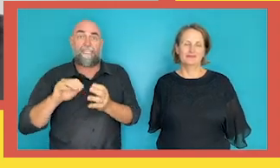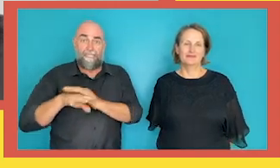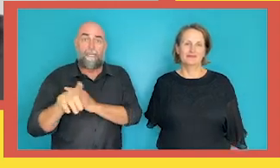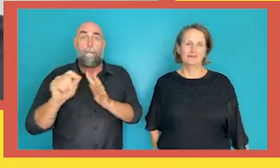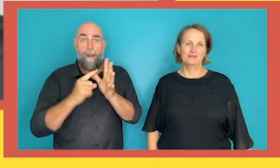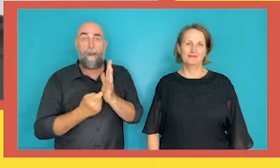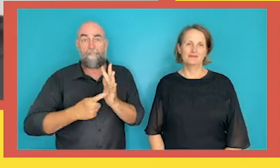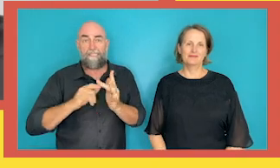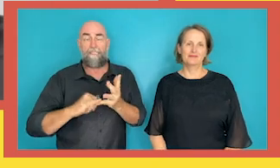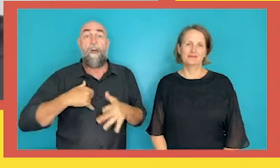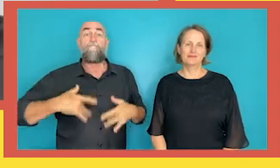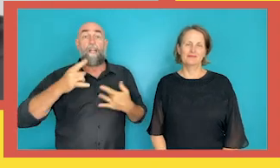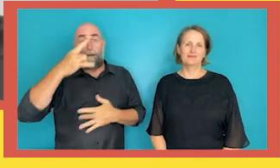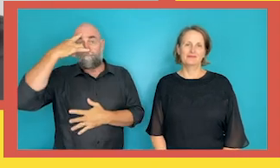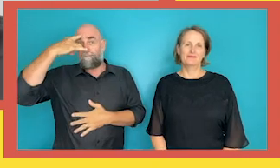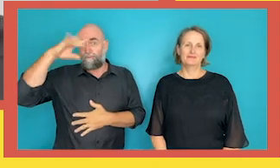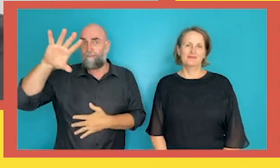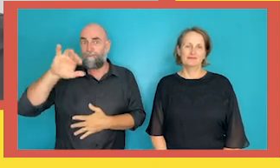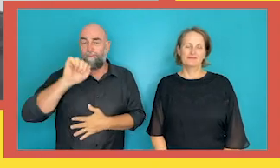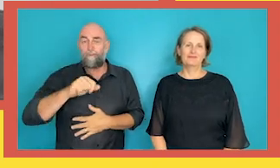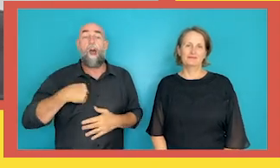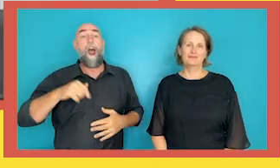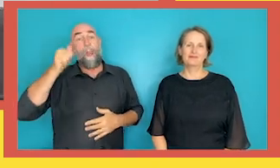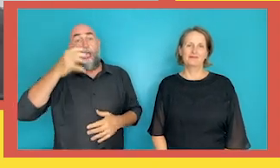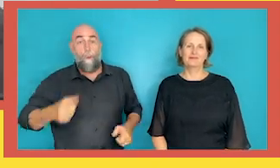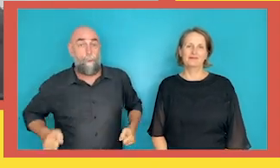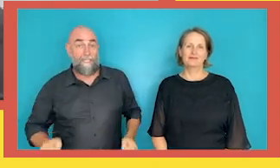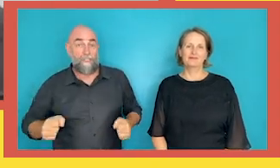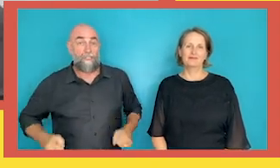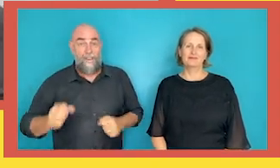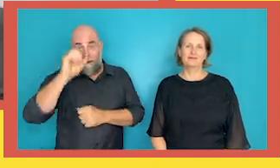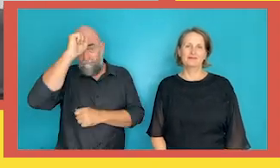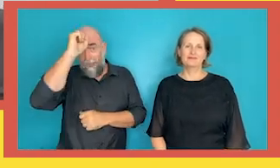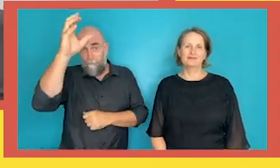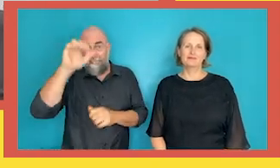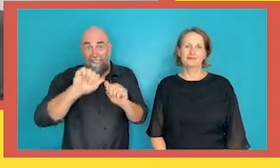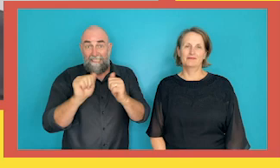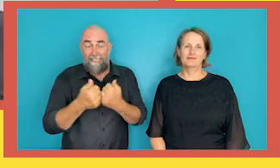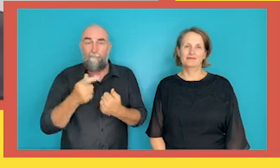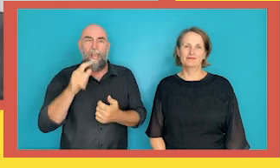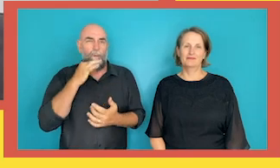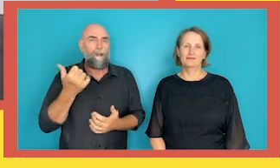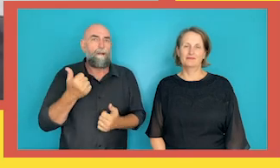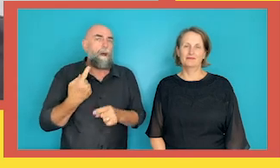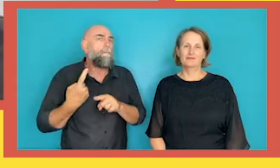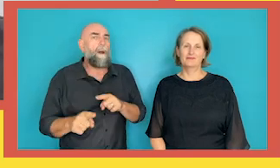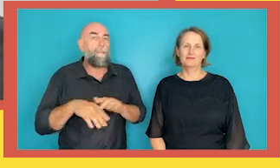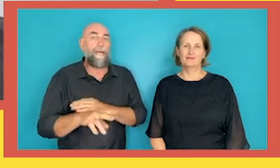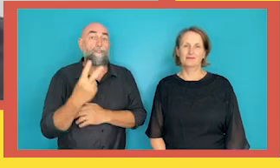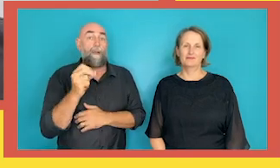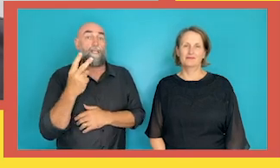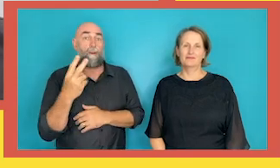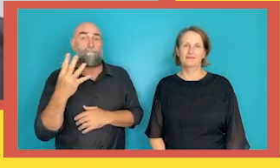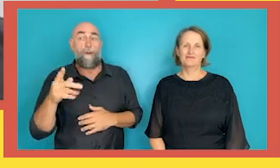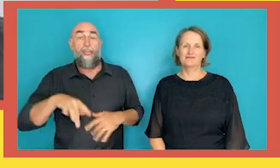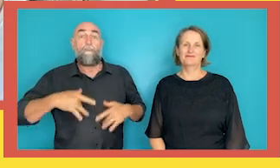relief, and I'm sure that our wheelchair rugby team, who there are 2 members here, will get their qualifications very early in 2024 and